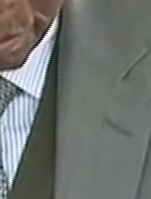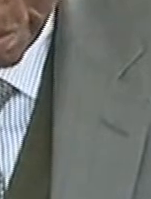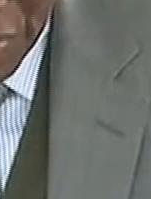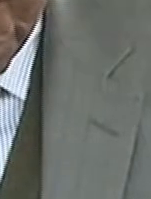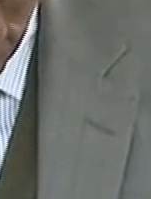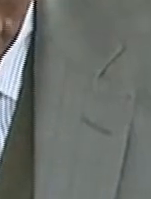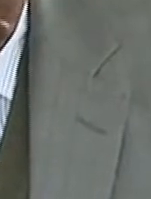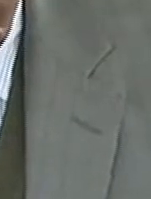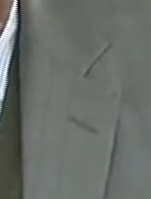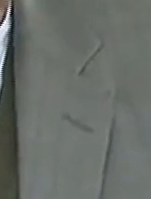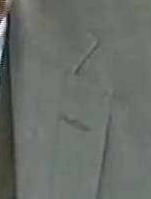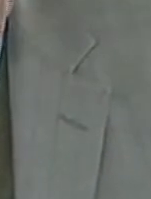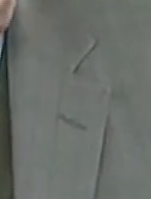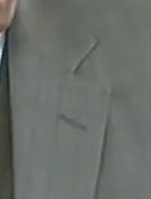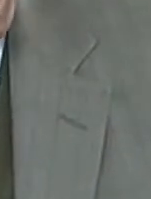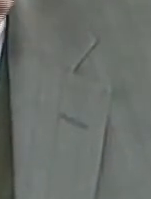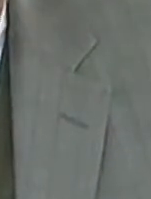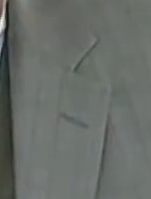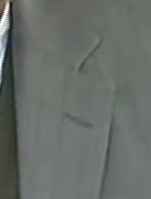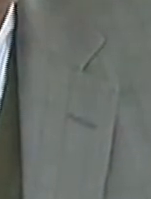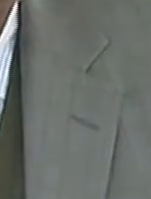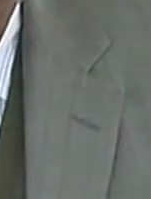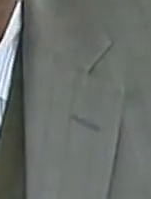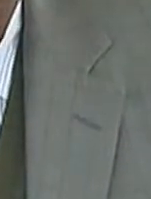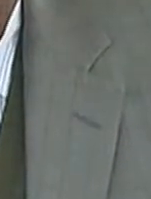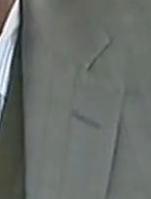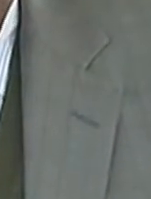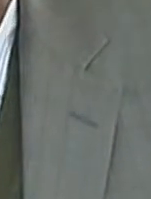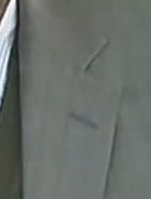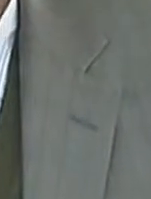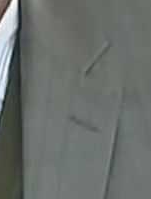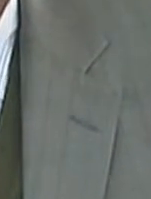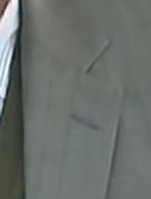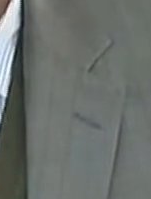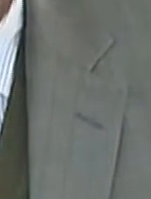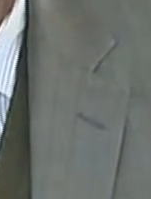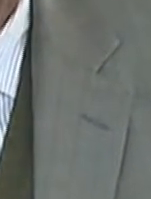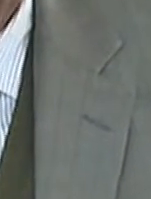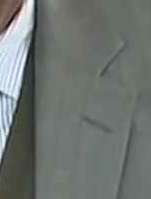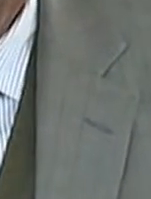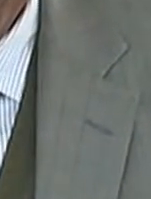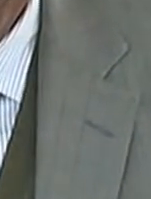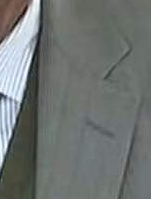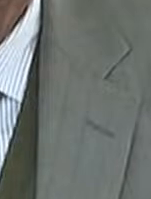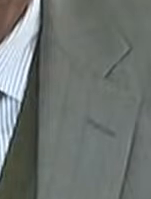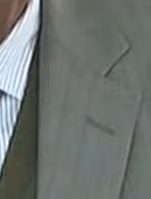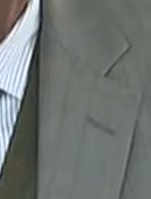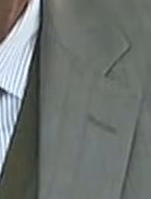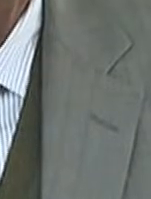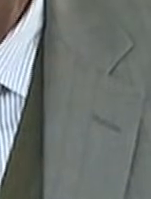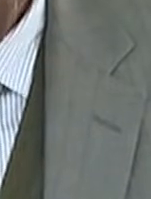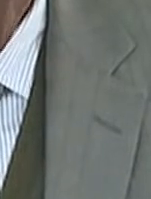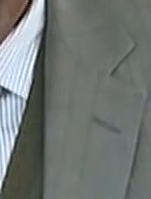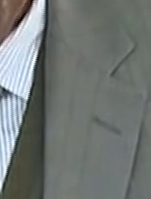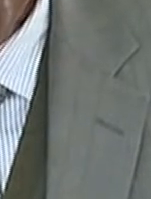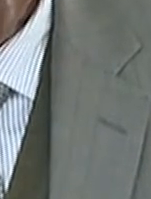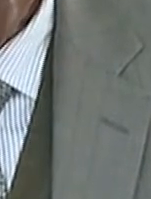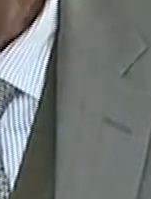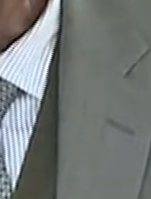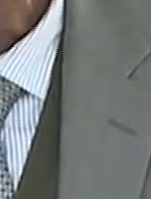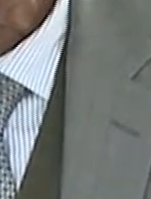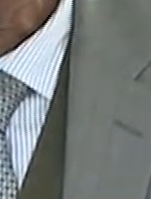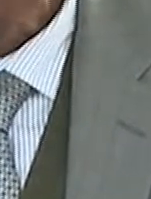on manpower development in our country. There must be a